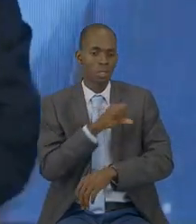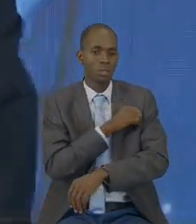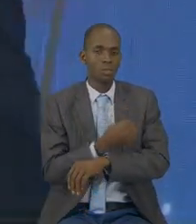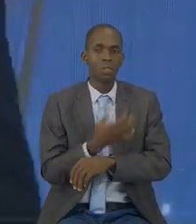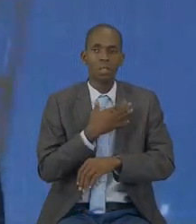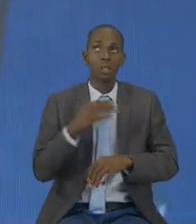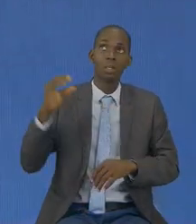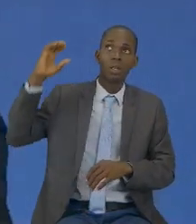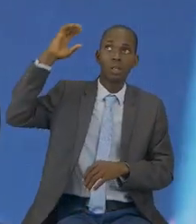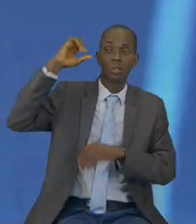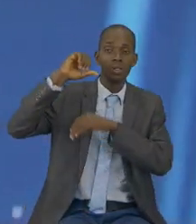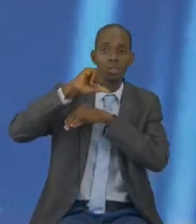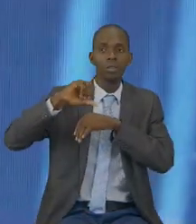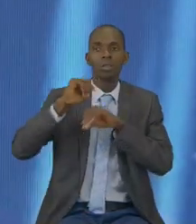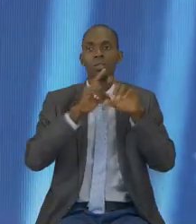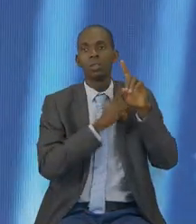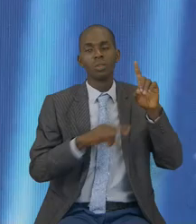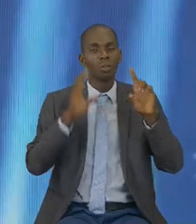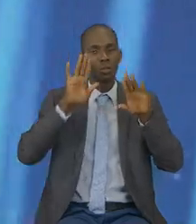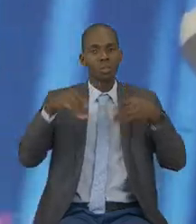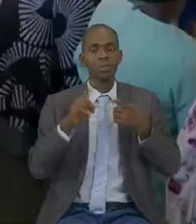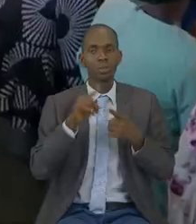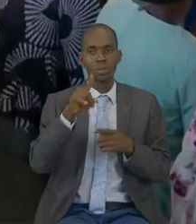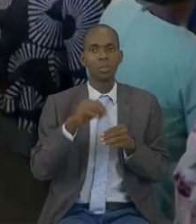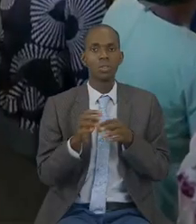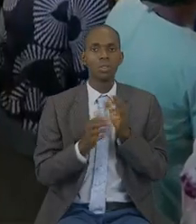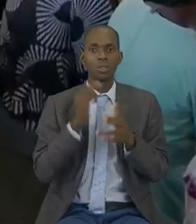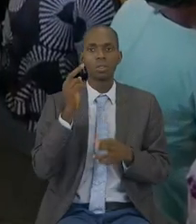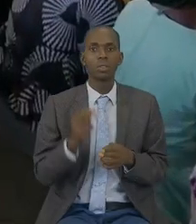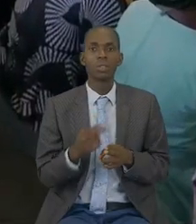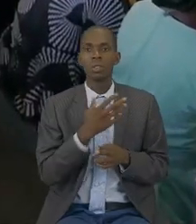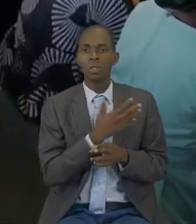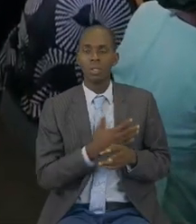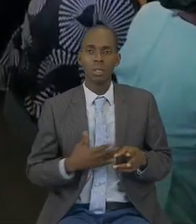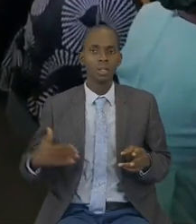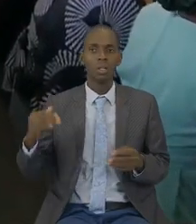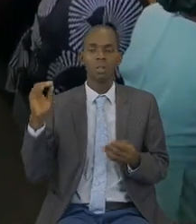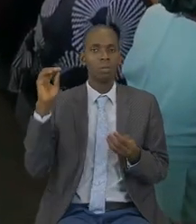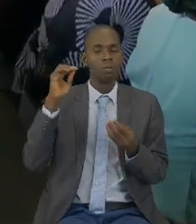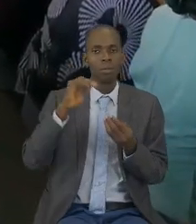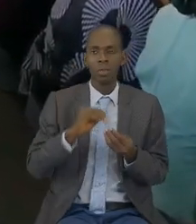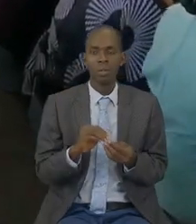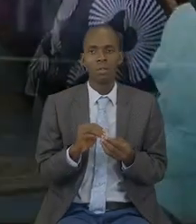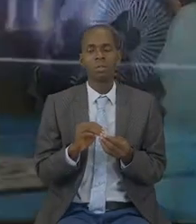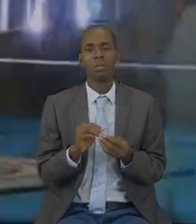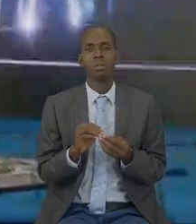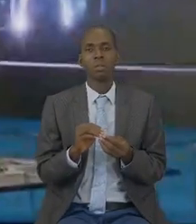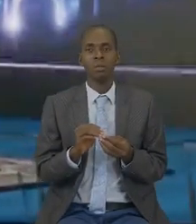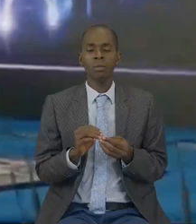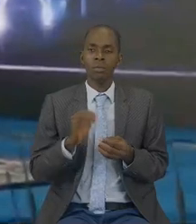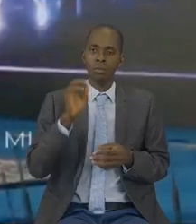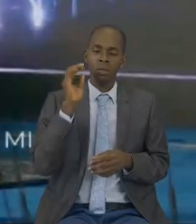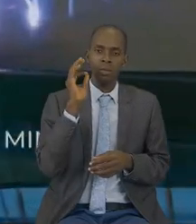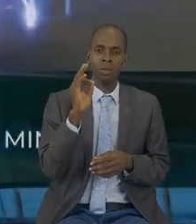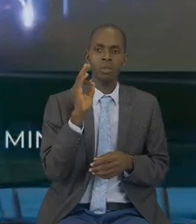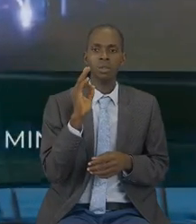anointing, the Lord will give unto you in Jesus' name. An extraordinary ministration to